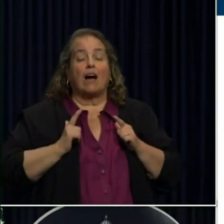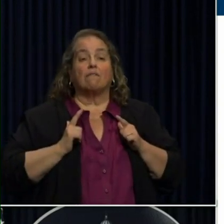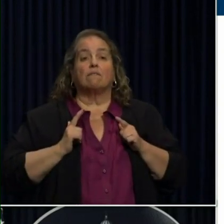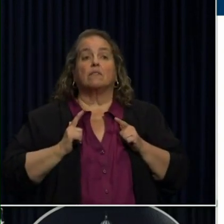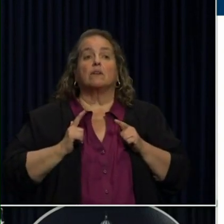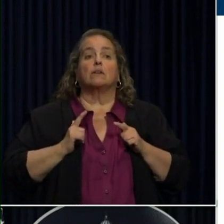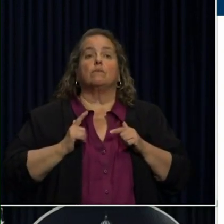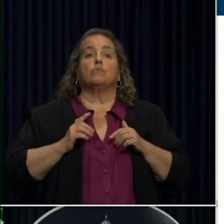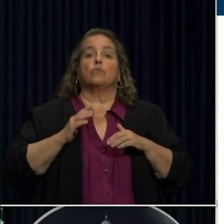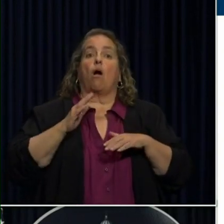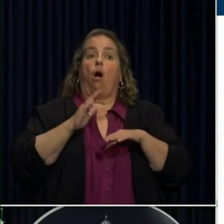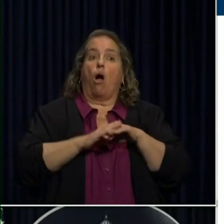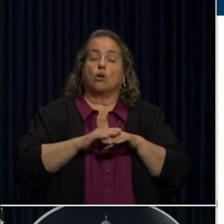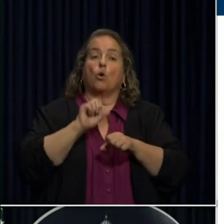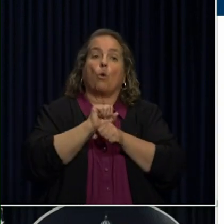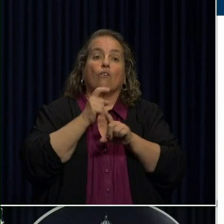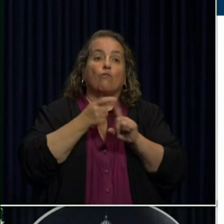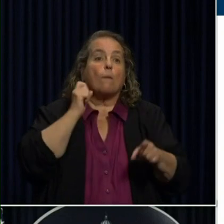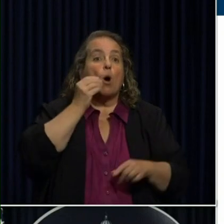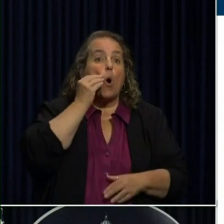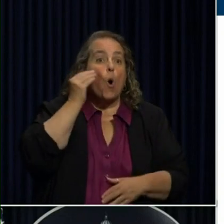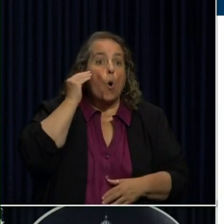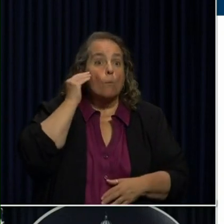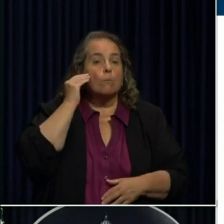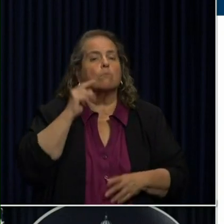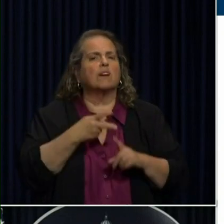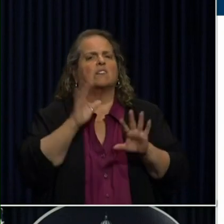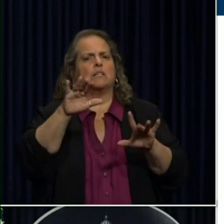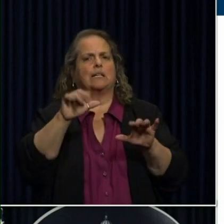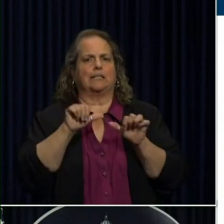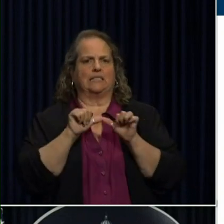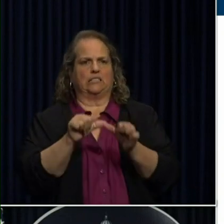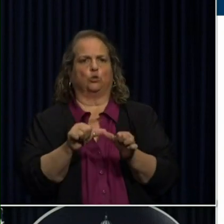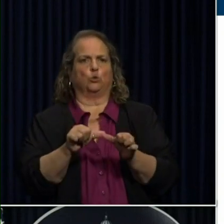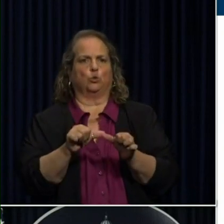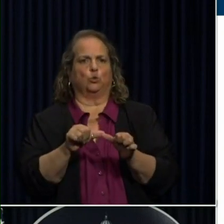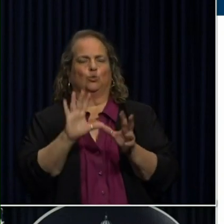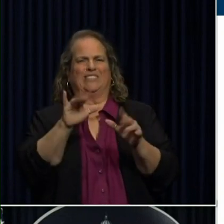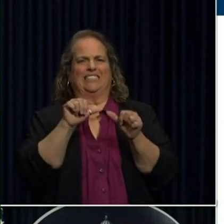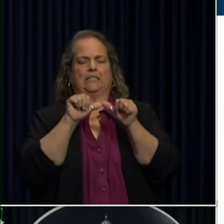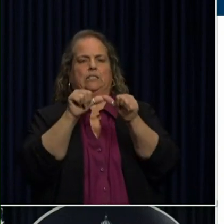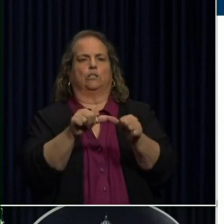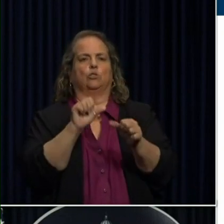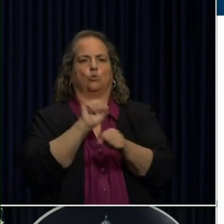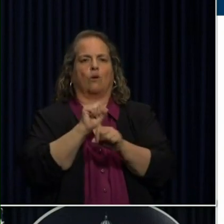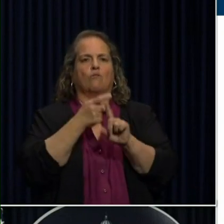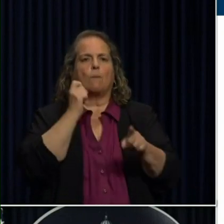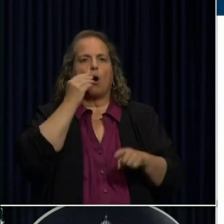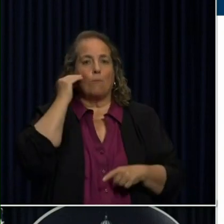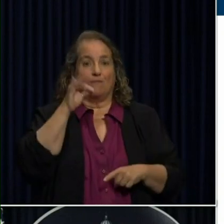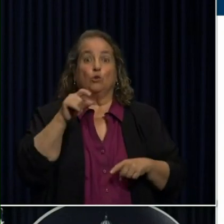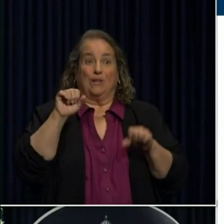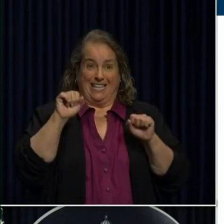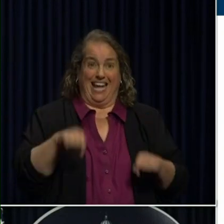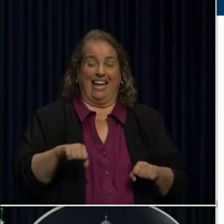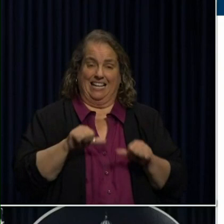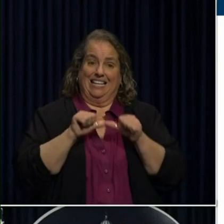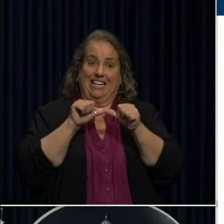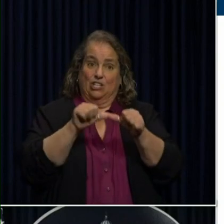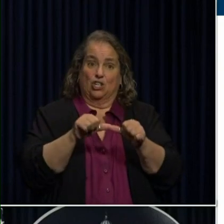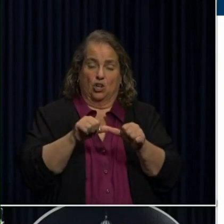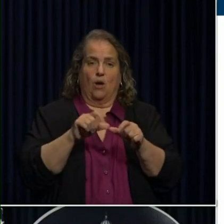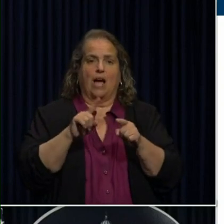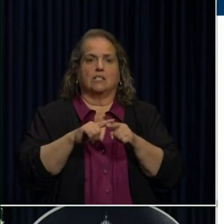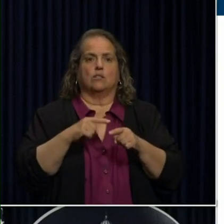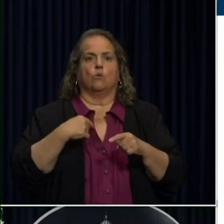on telework, you ought to continue doing it. If you can telework, especially until we get further along with this, your business is